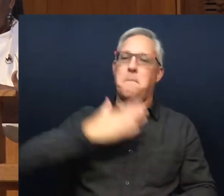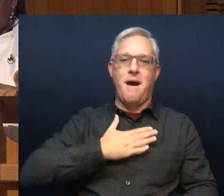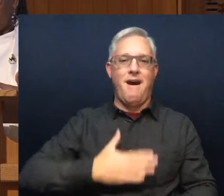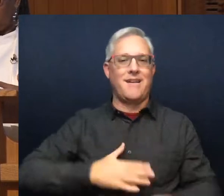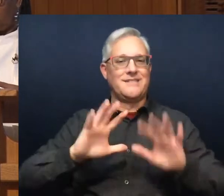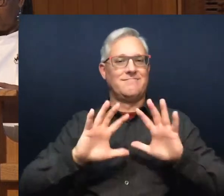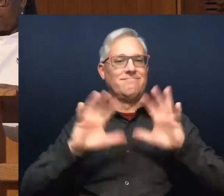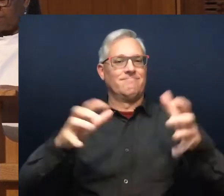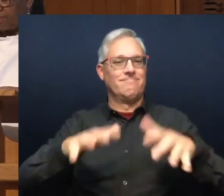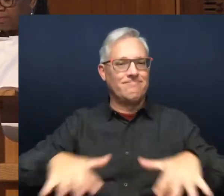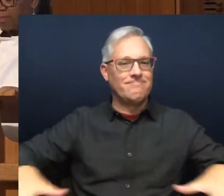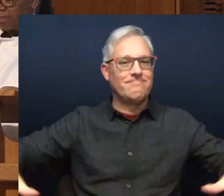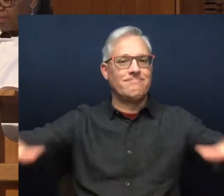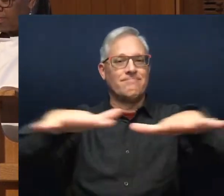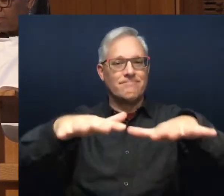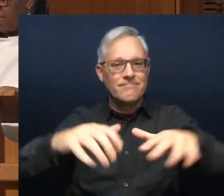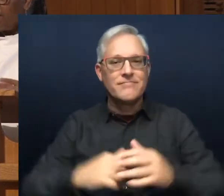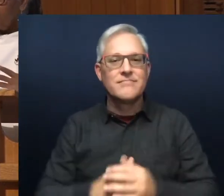of Christ.